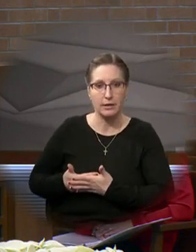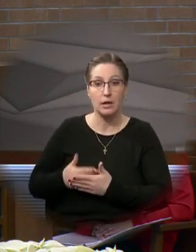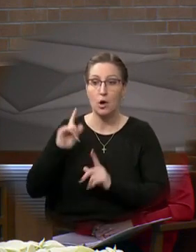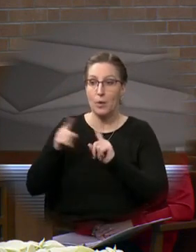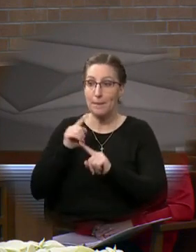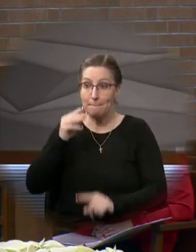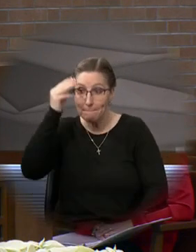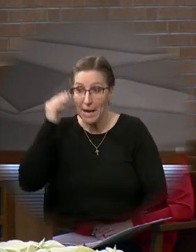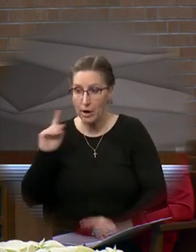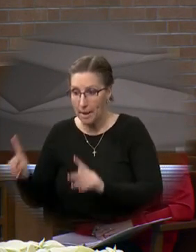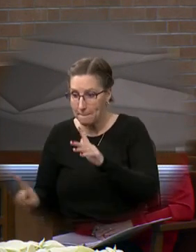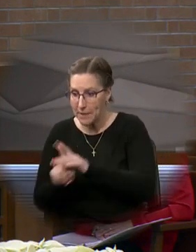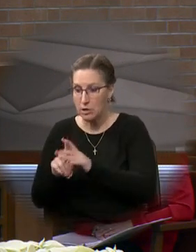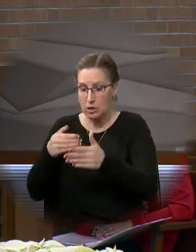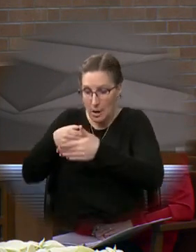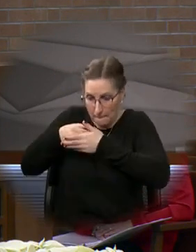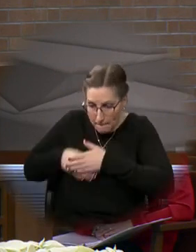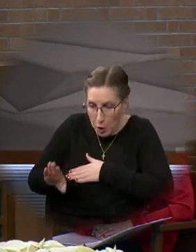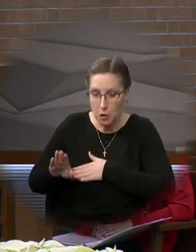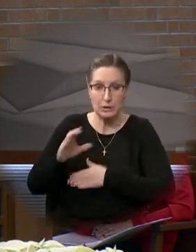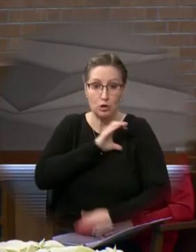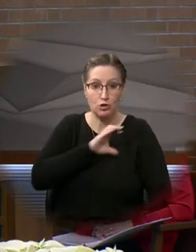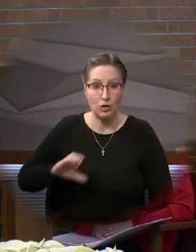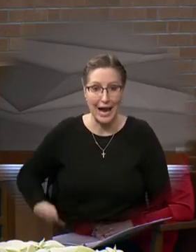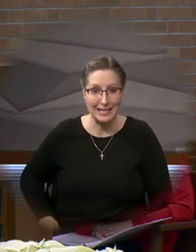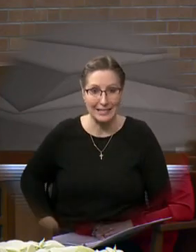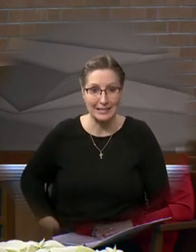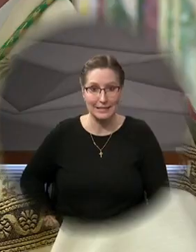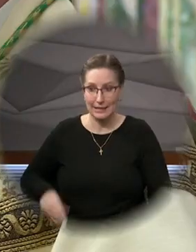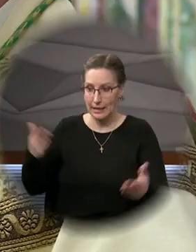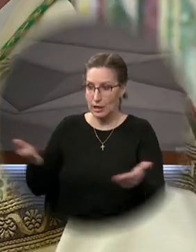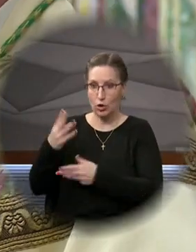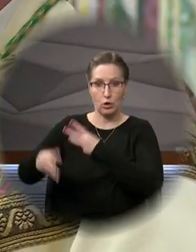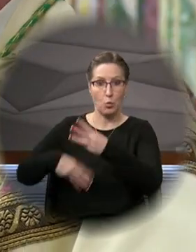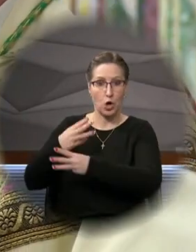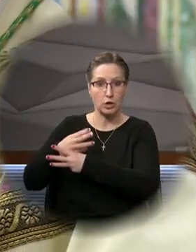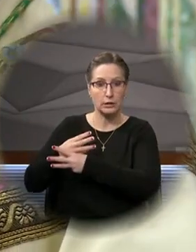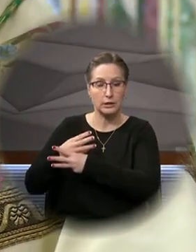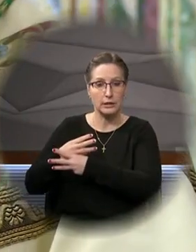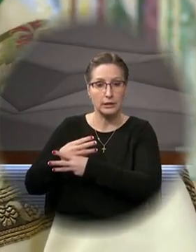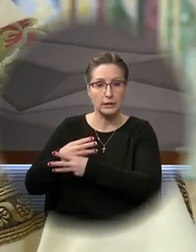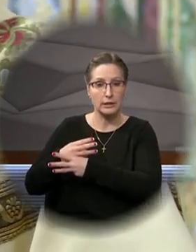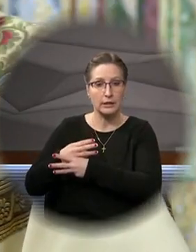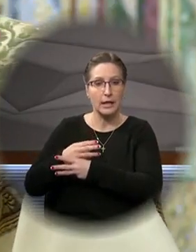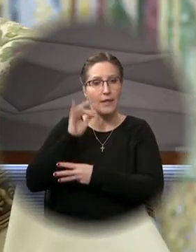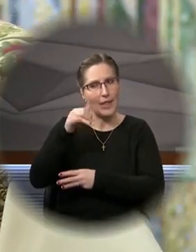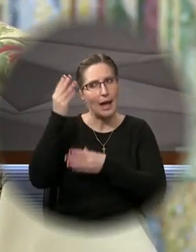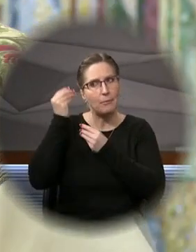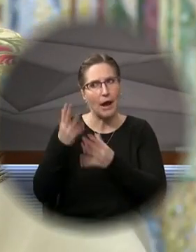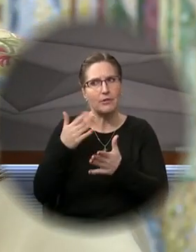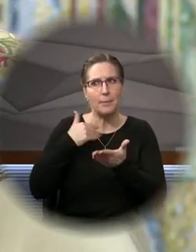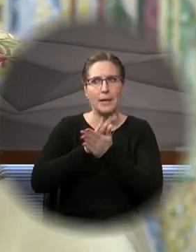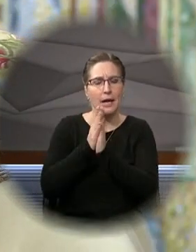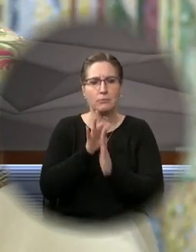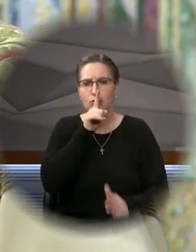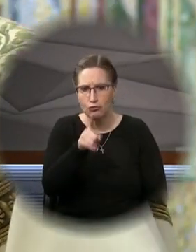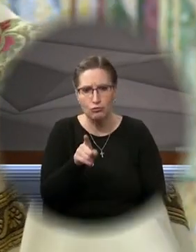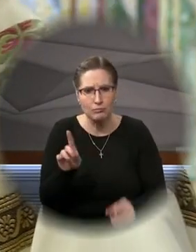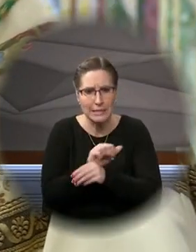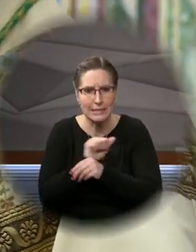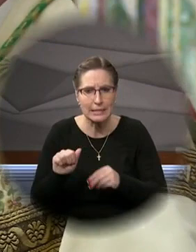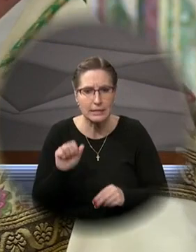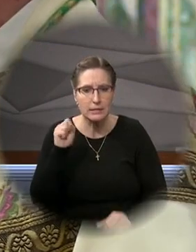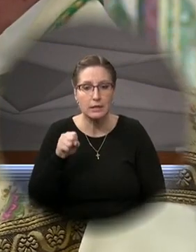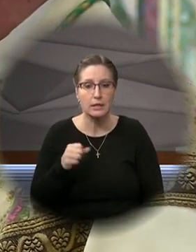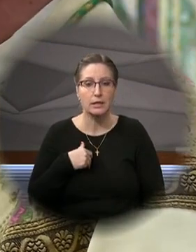appears and gives birth to Christ into the world. So the prophecy comes true in a way beyond anybody's